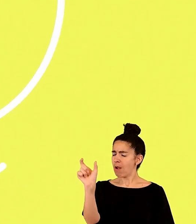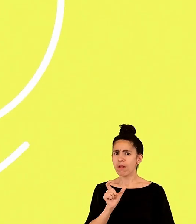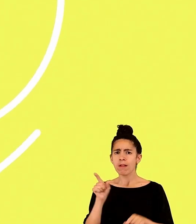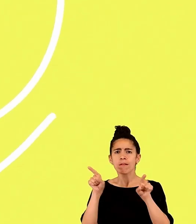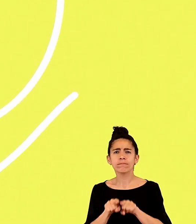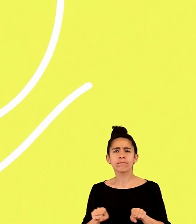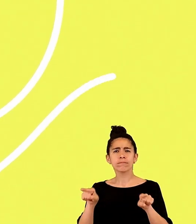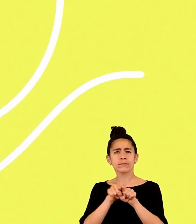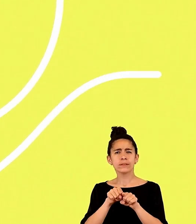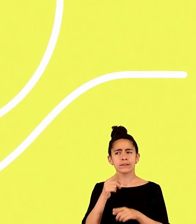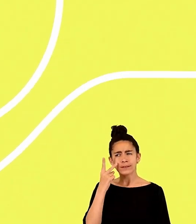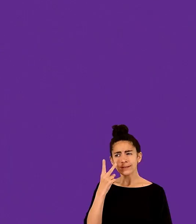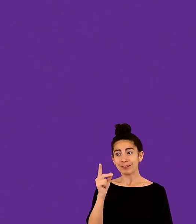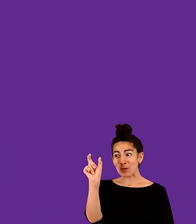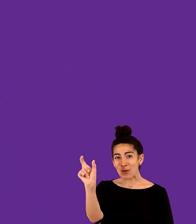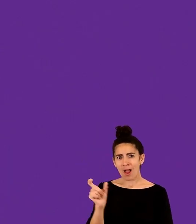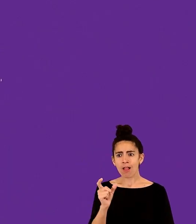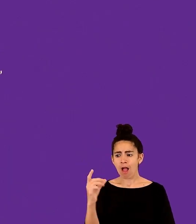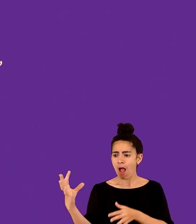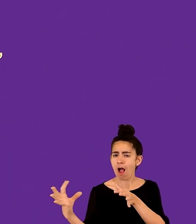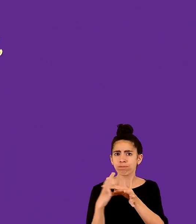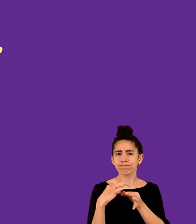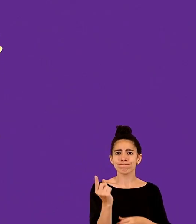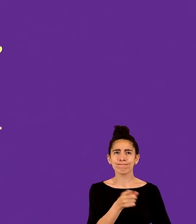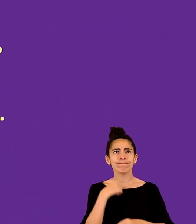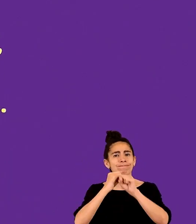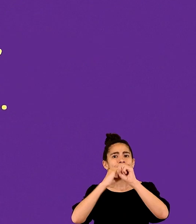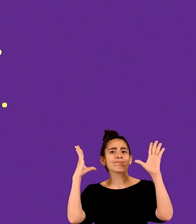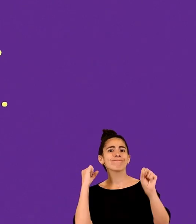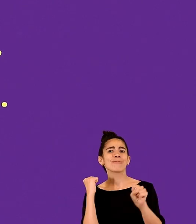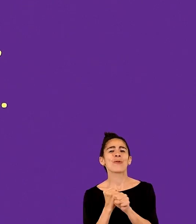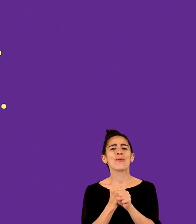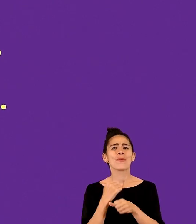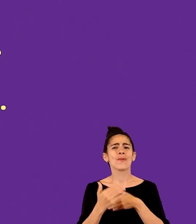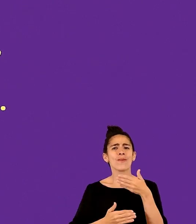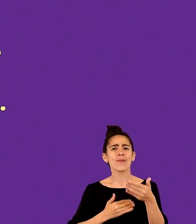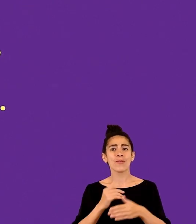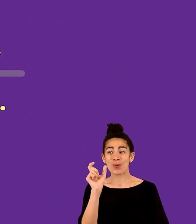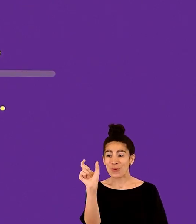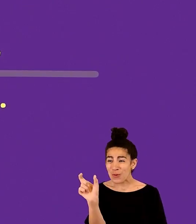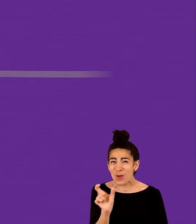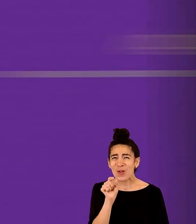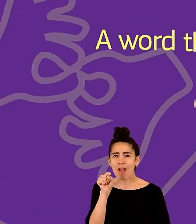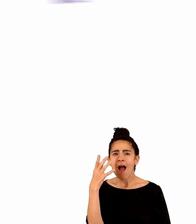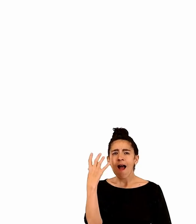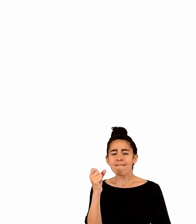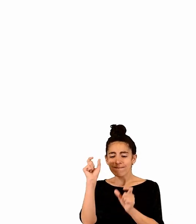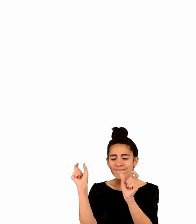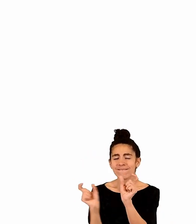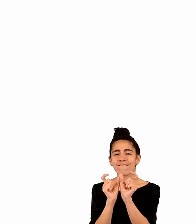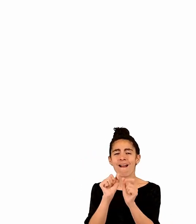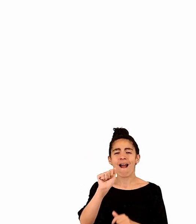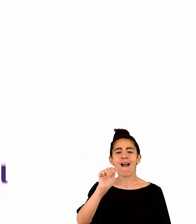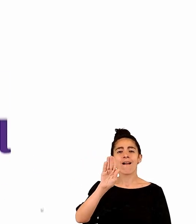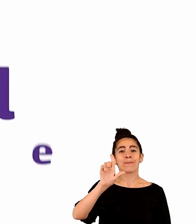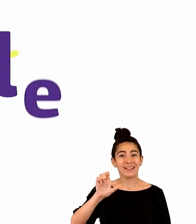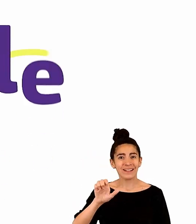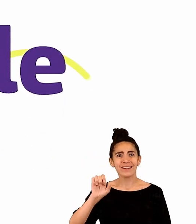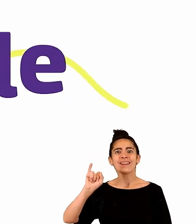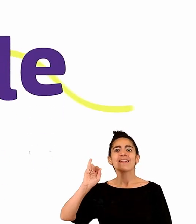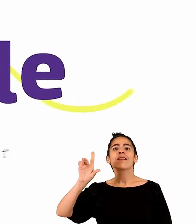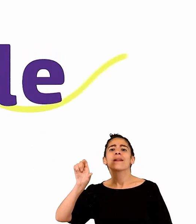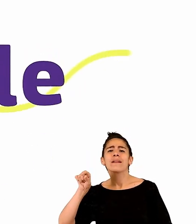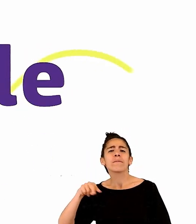that allows you to do something. A word that, interestingly, is found in our very own brand, the suffix able or